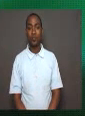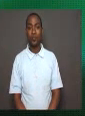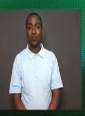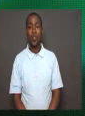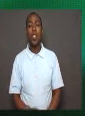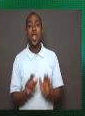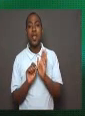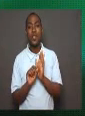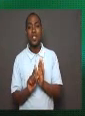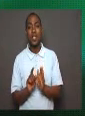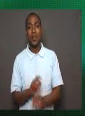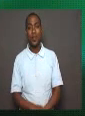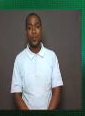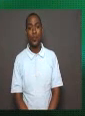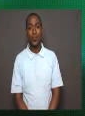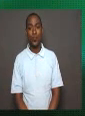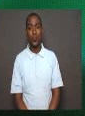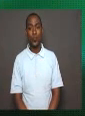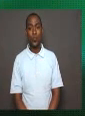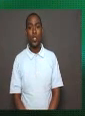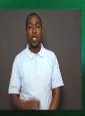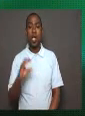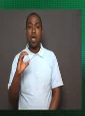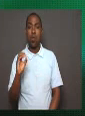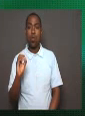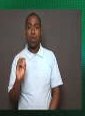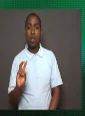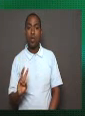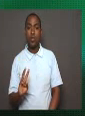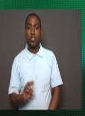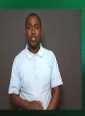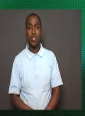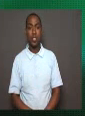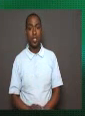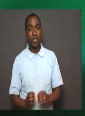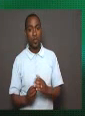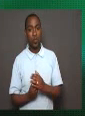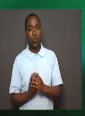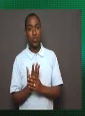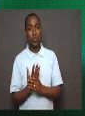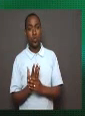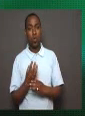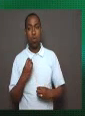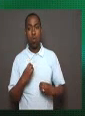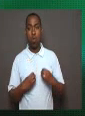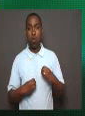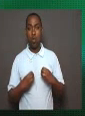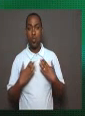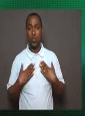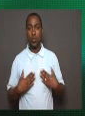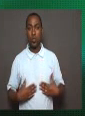For example, carbon dioxide, which is produced in the organs of the